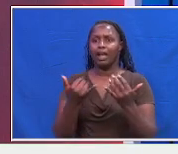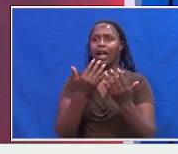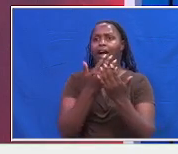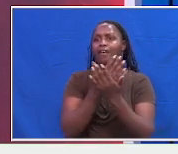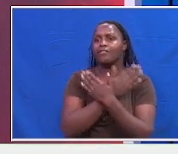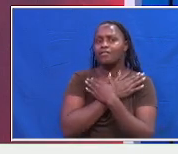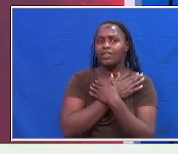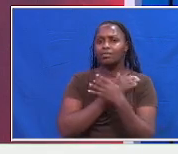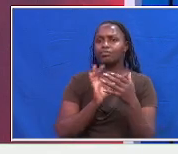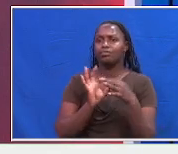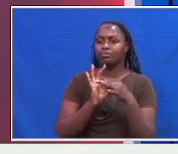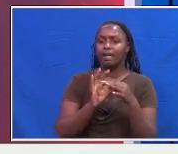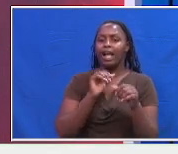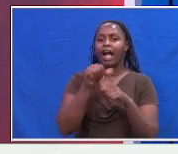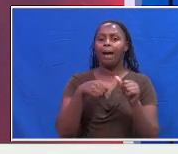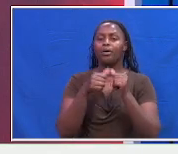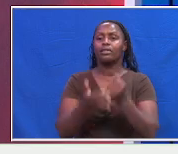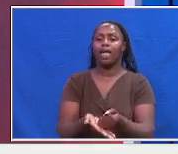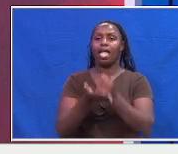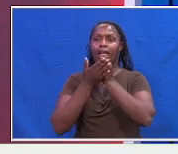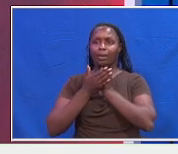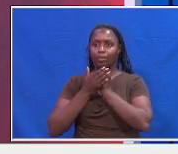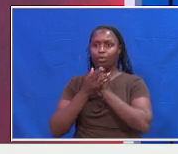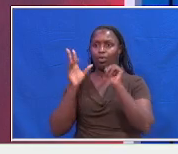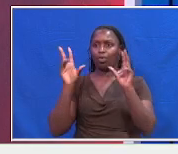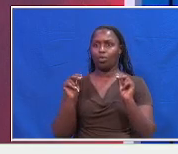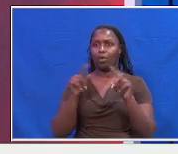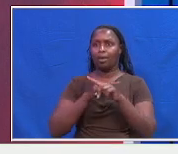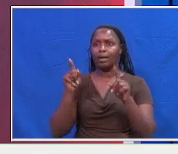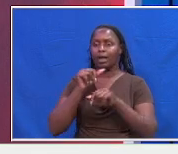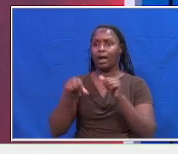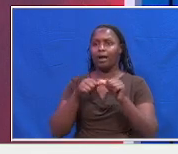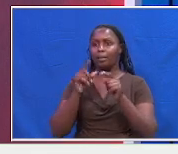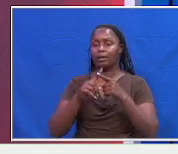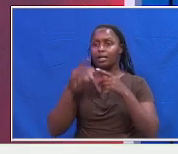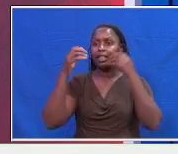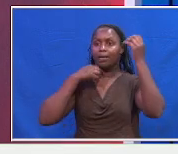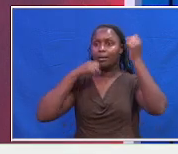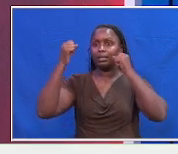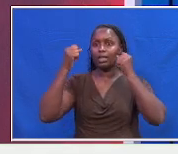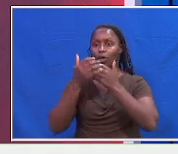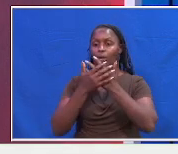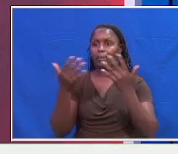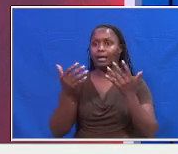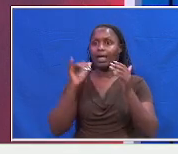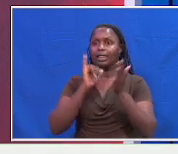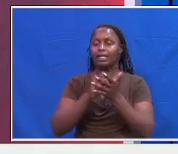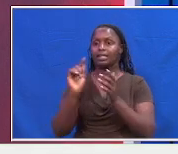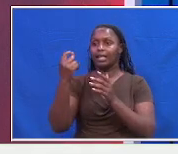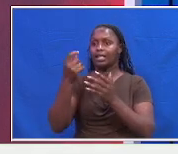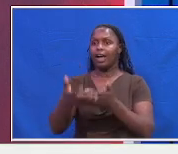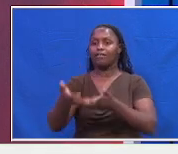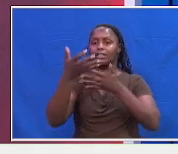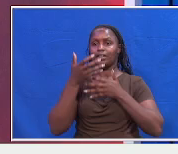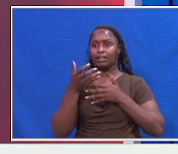just tokenism. There's quite an amount of military equipment that Kenya has received. But not only that, there's